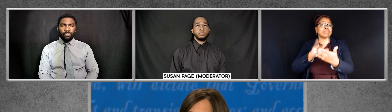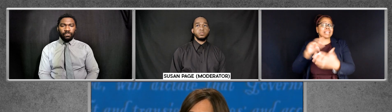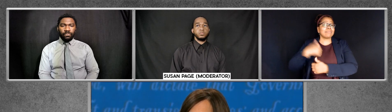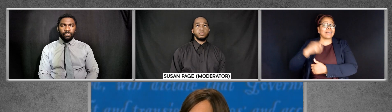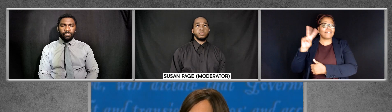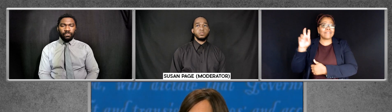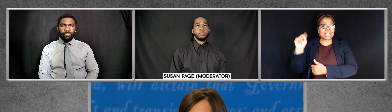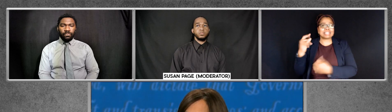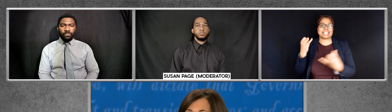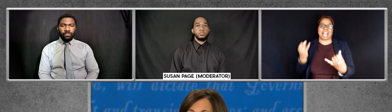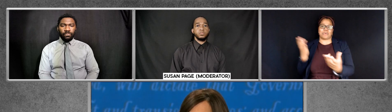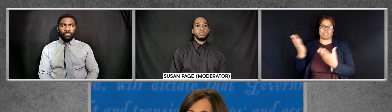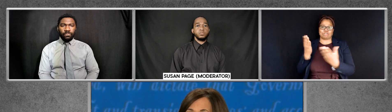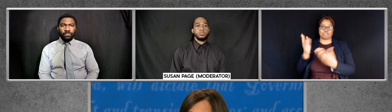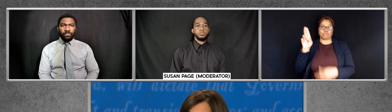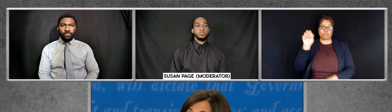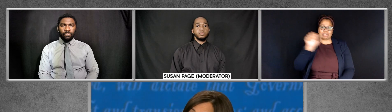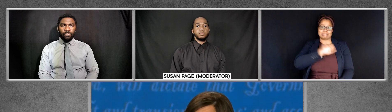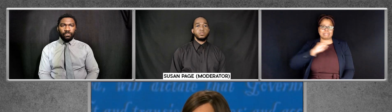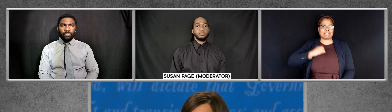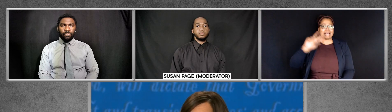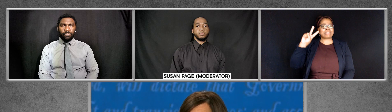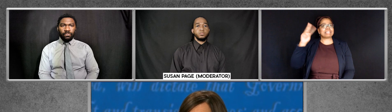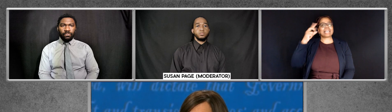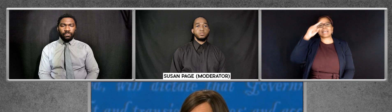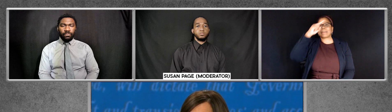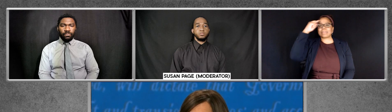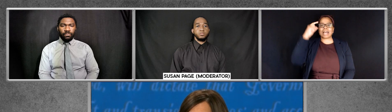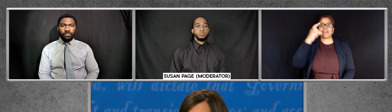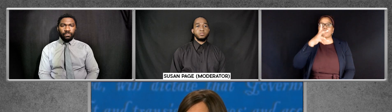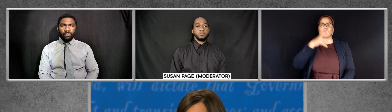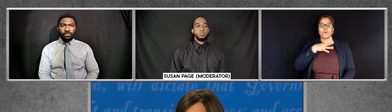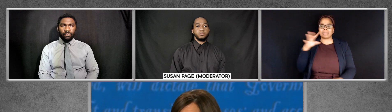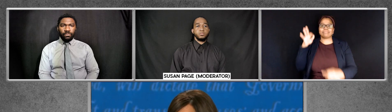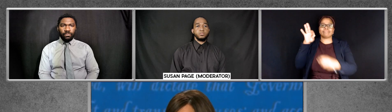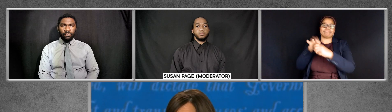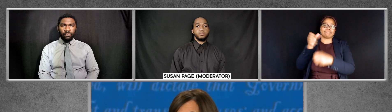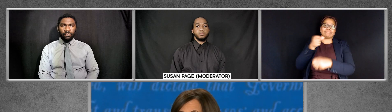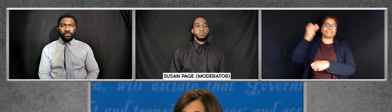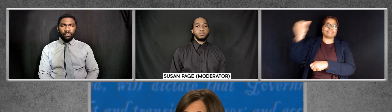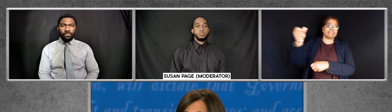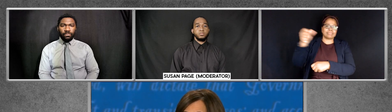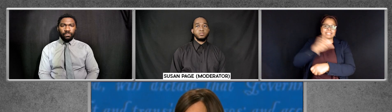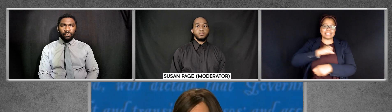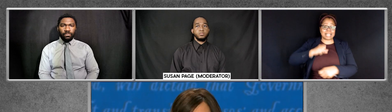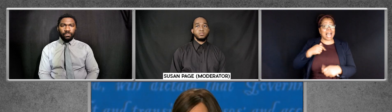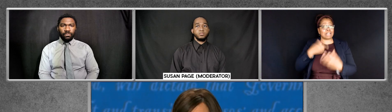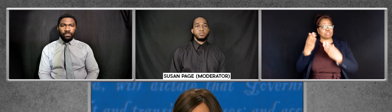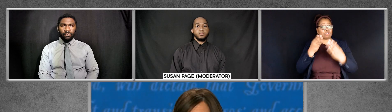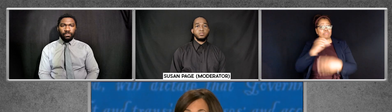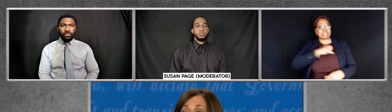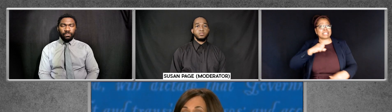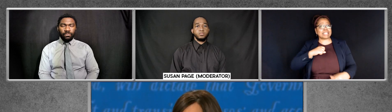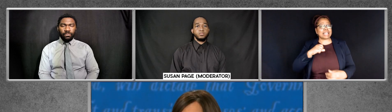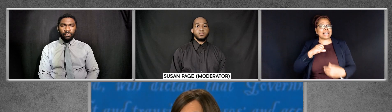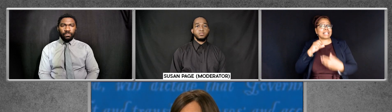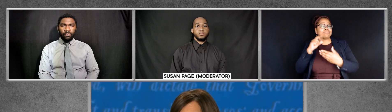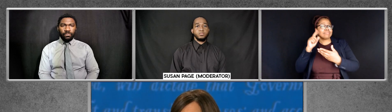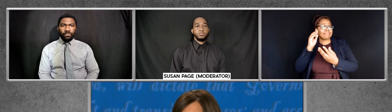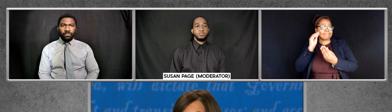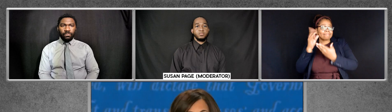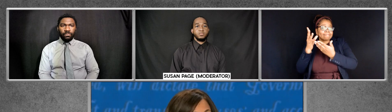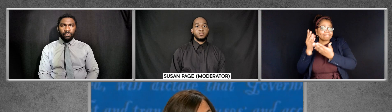serve in the United States Senate as only the second black woman ever elected to the United States Senate. I serve on the Senate Intelligence Committee, where I've been in regular